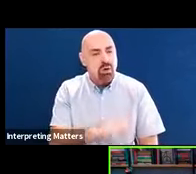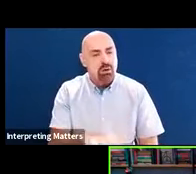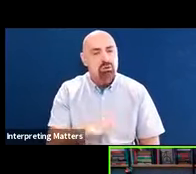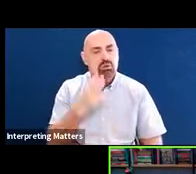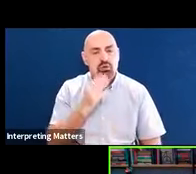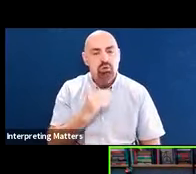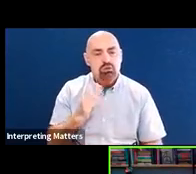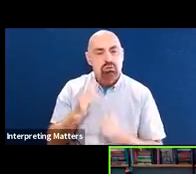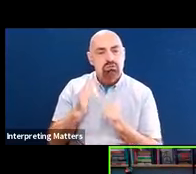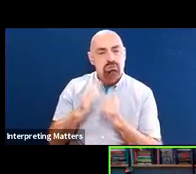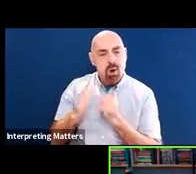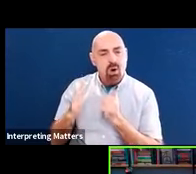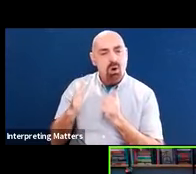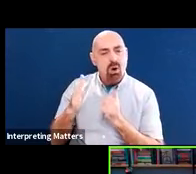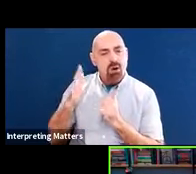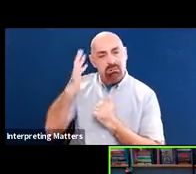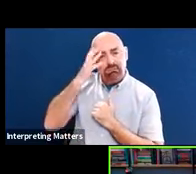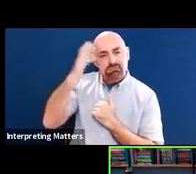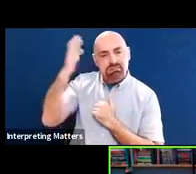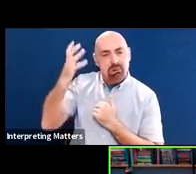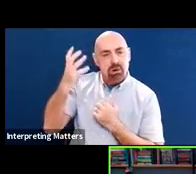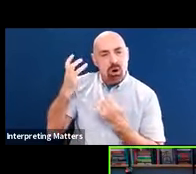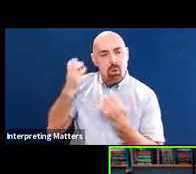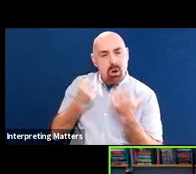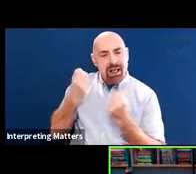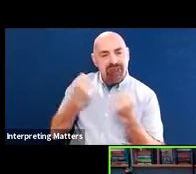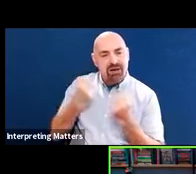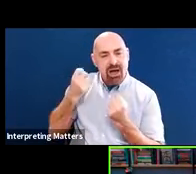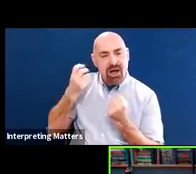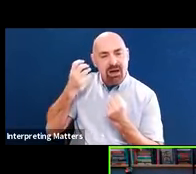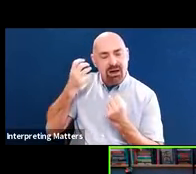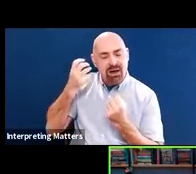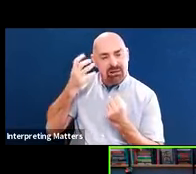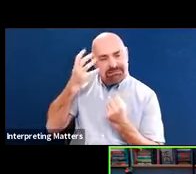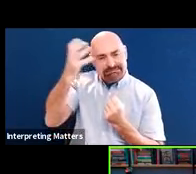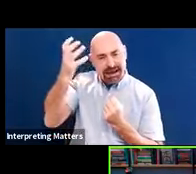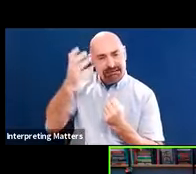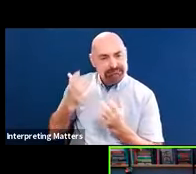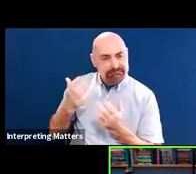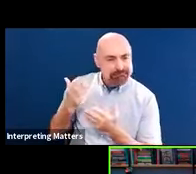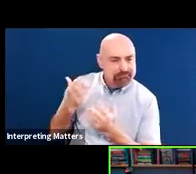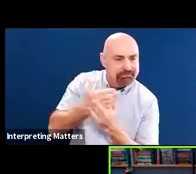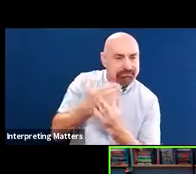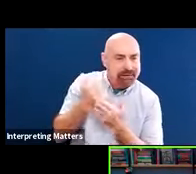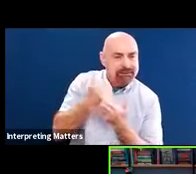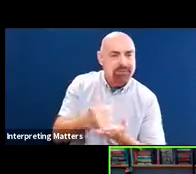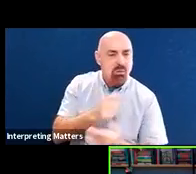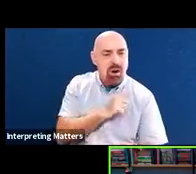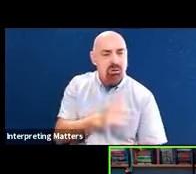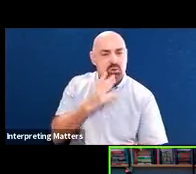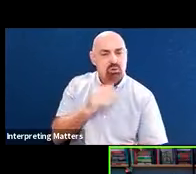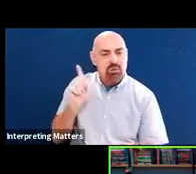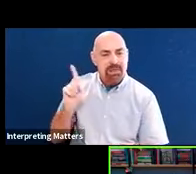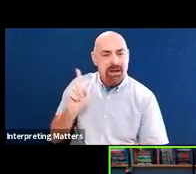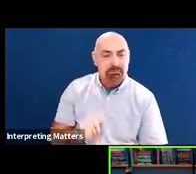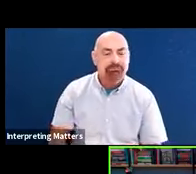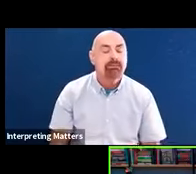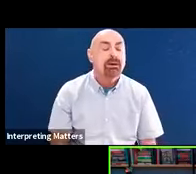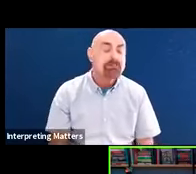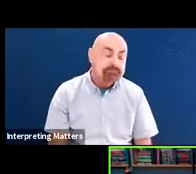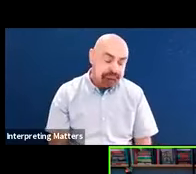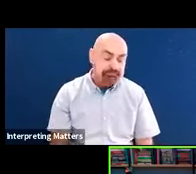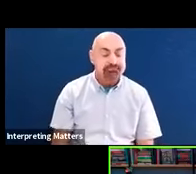welfare state type interventions. And so sort of two quick comments on that. One is that, you